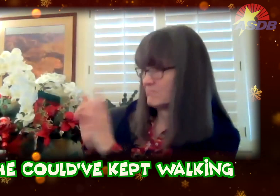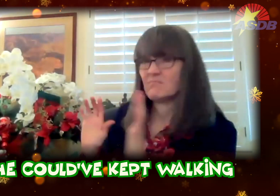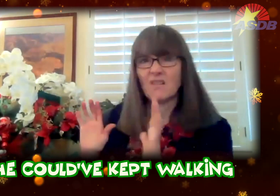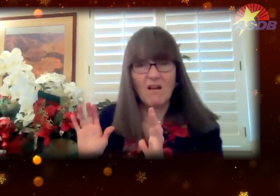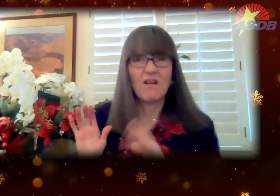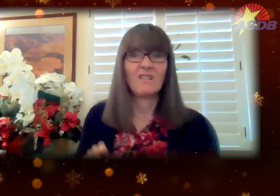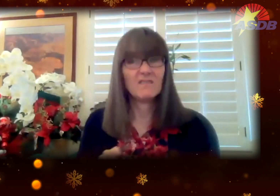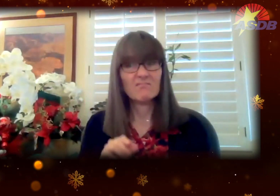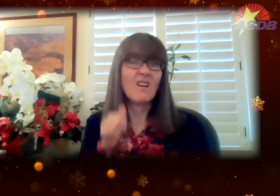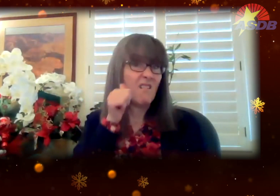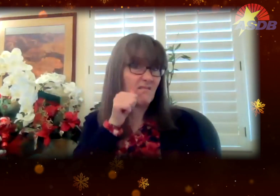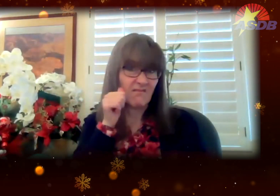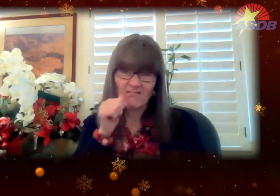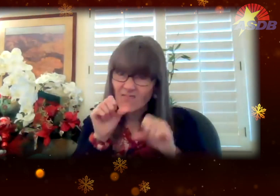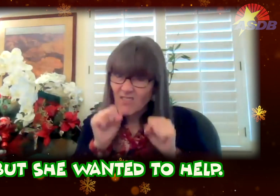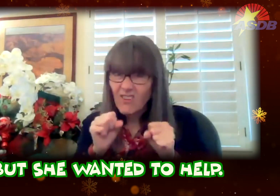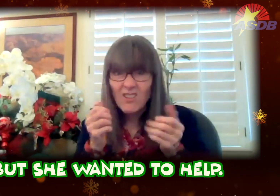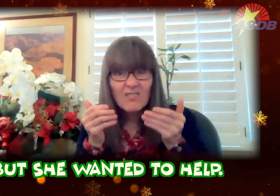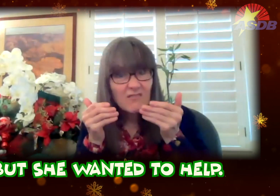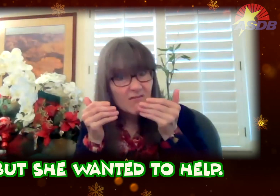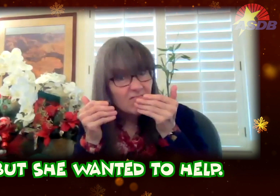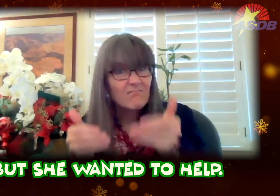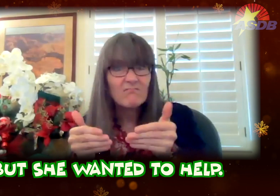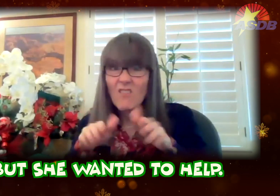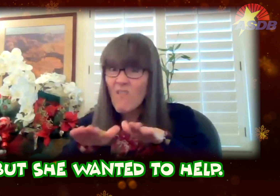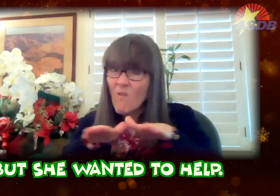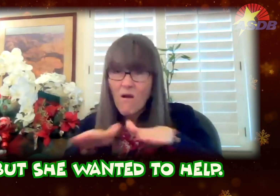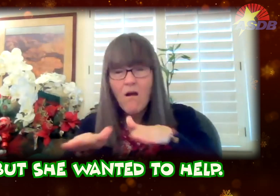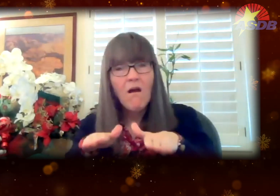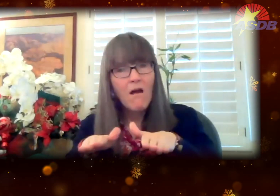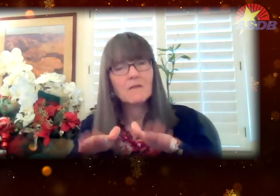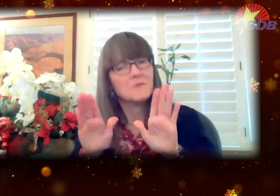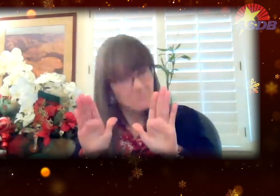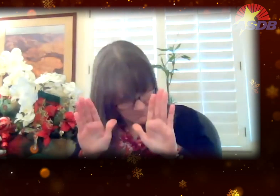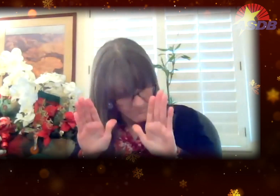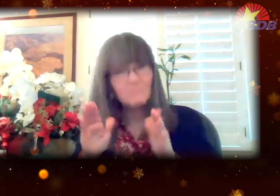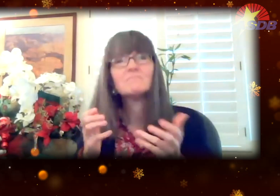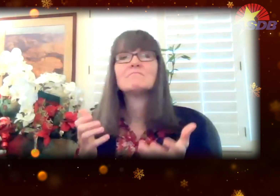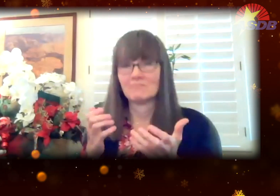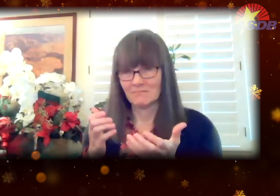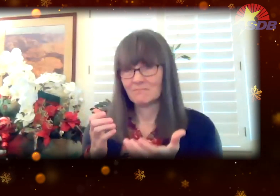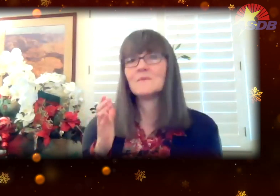kept walking, but she wanted to help.